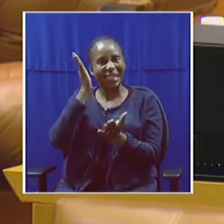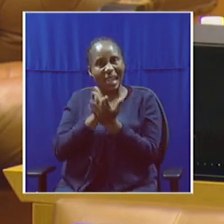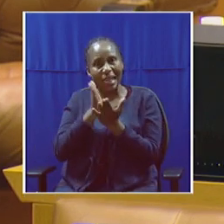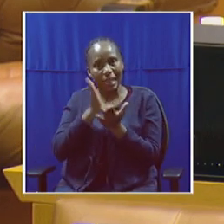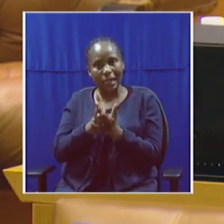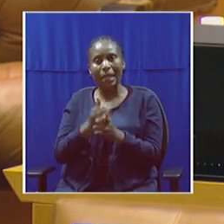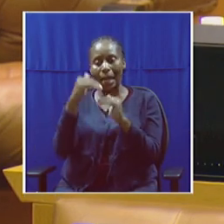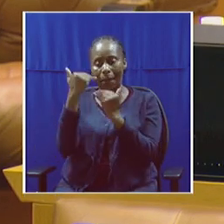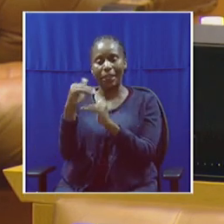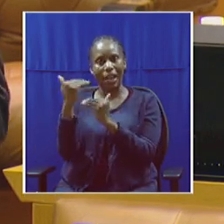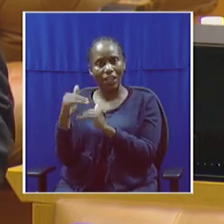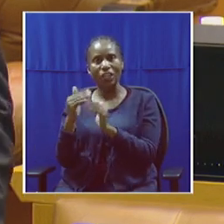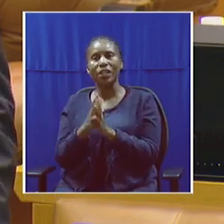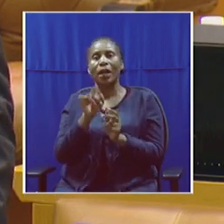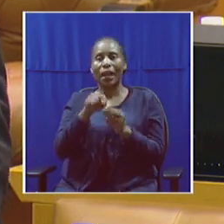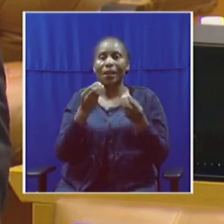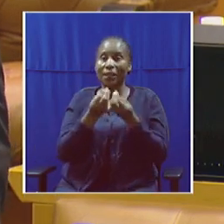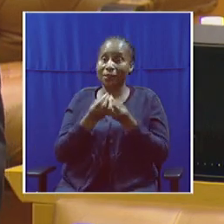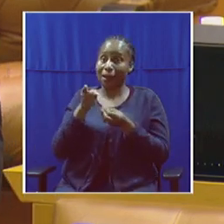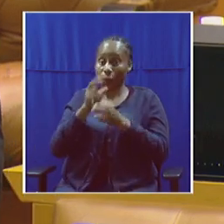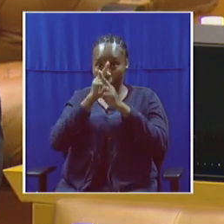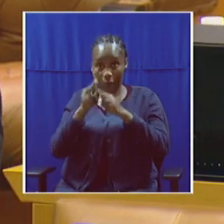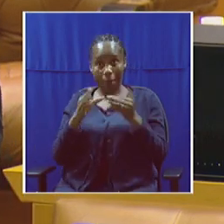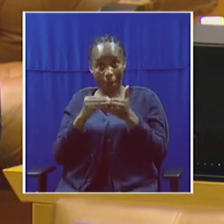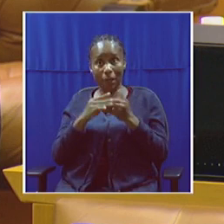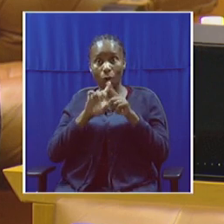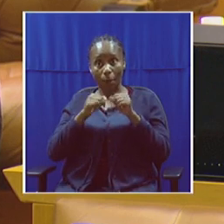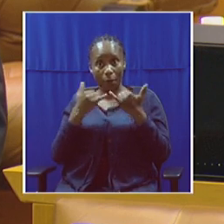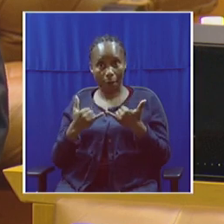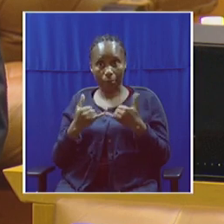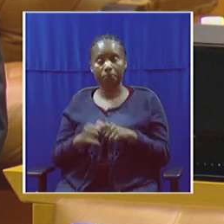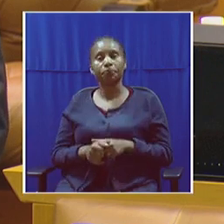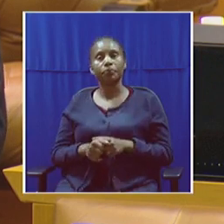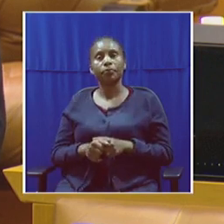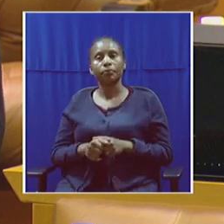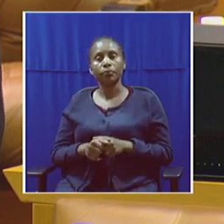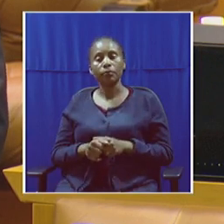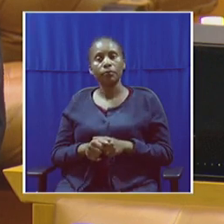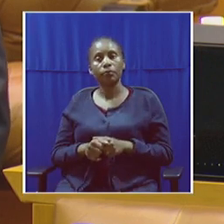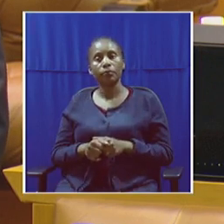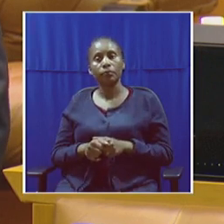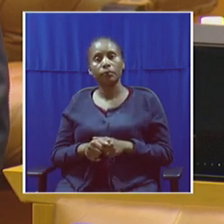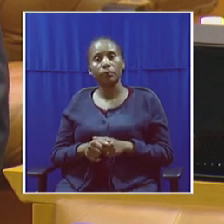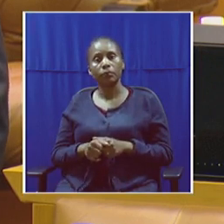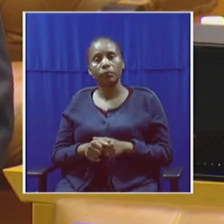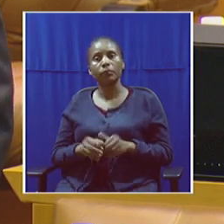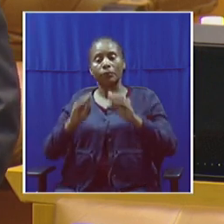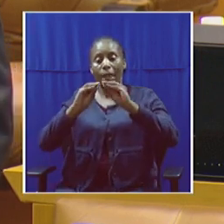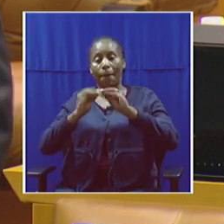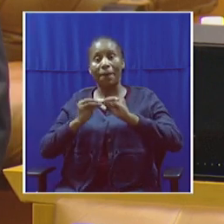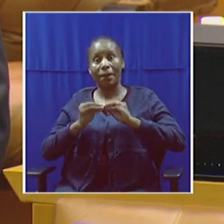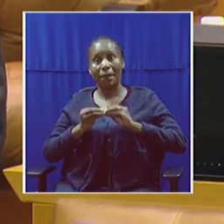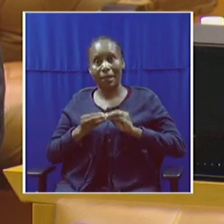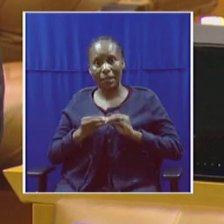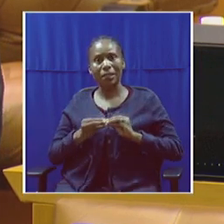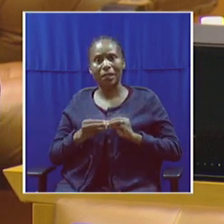Honorable member is referring to and therefore the current the the amendments are